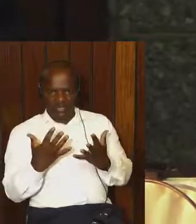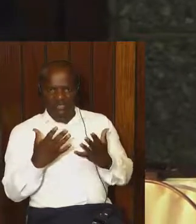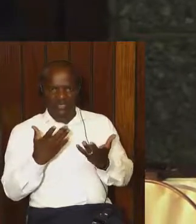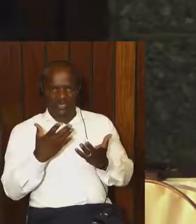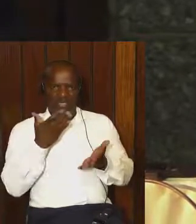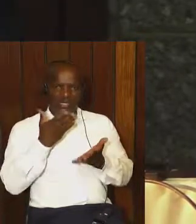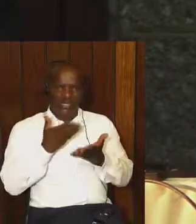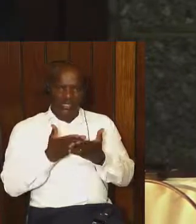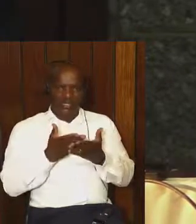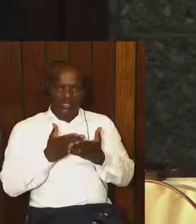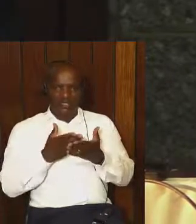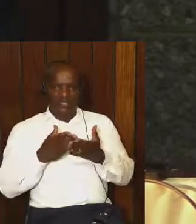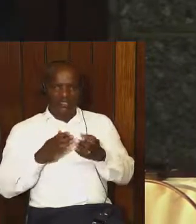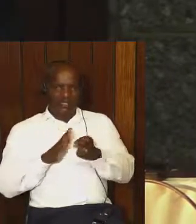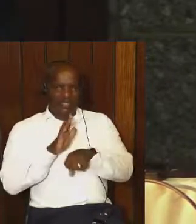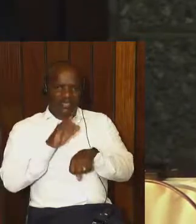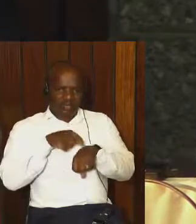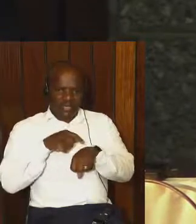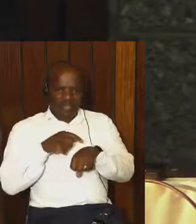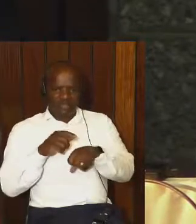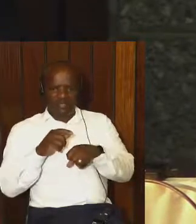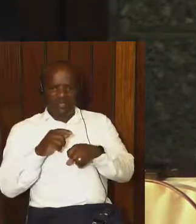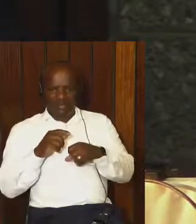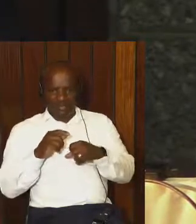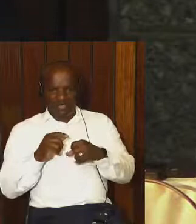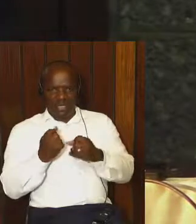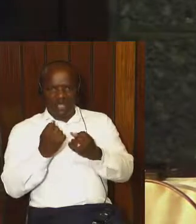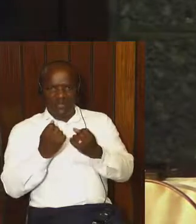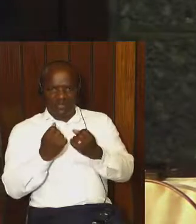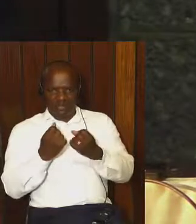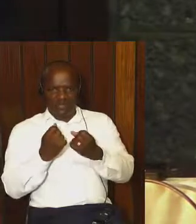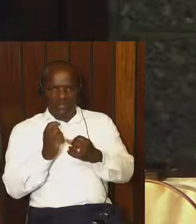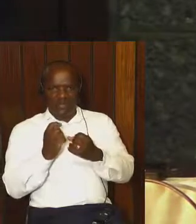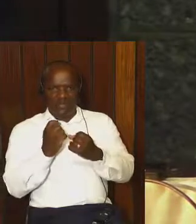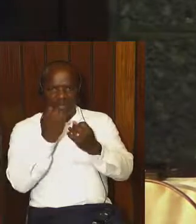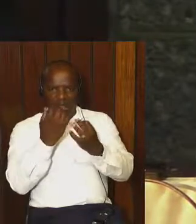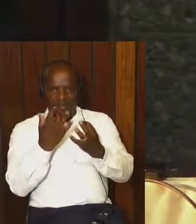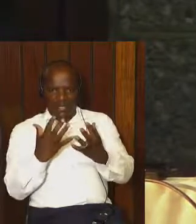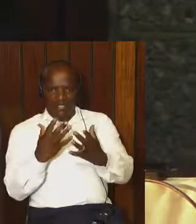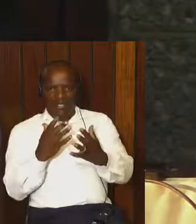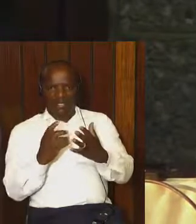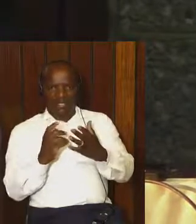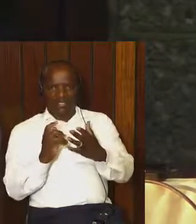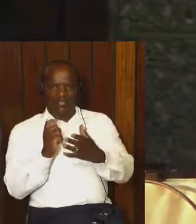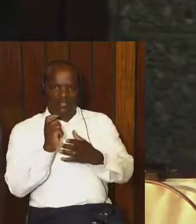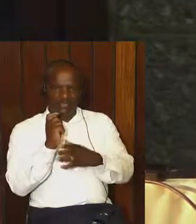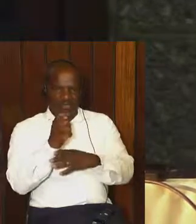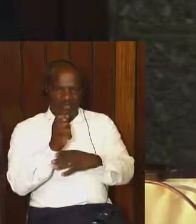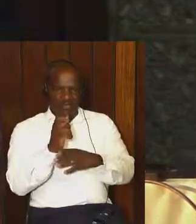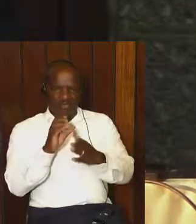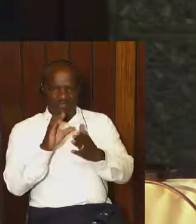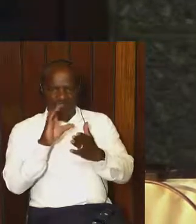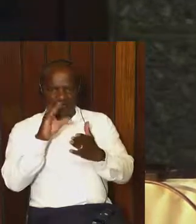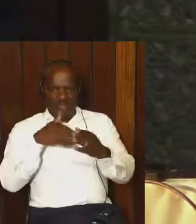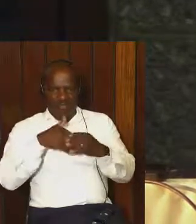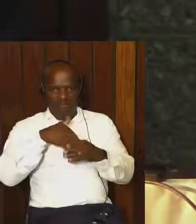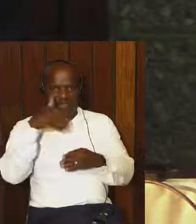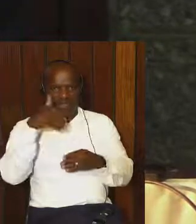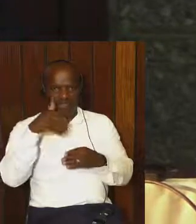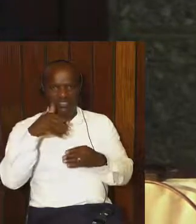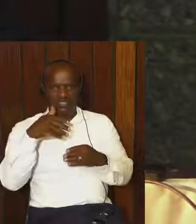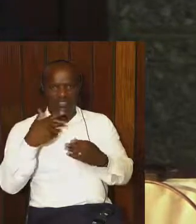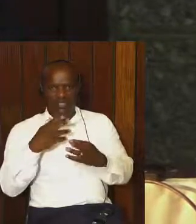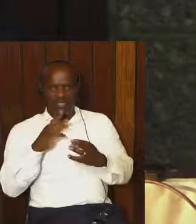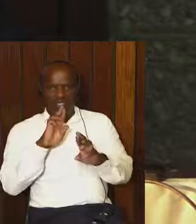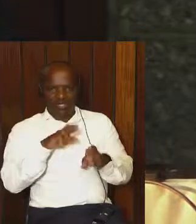not engage immediately after the budget vote? So if there's any issues that you need to clarify, we clarify it there, we provide a response,